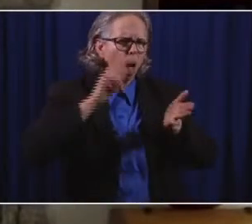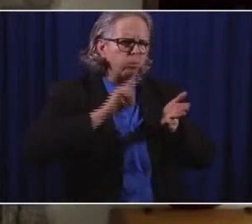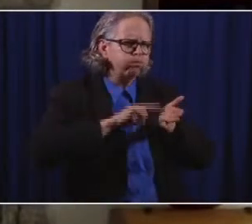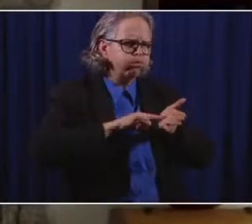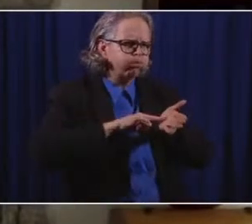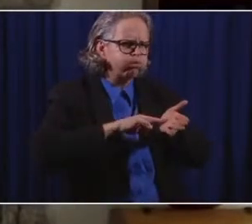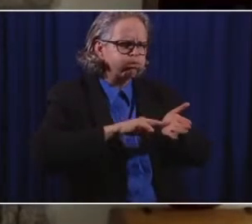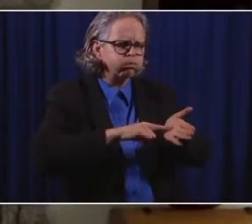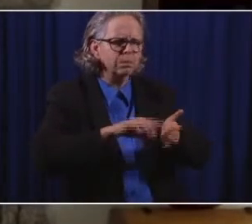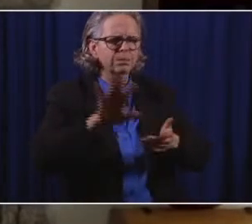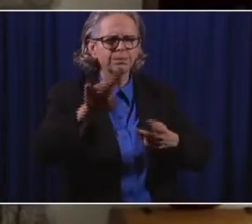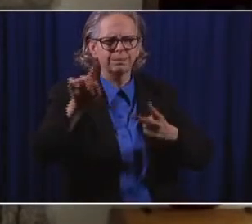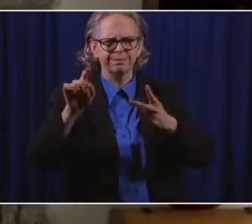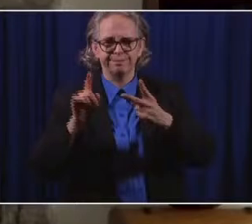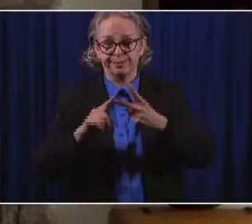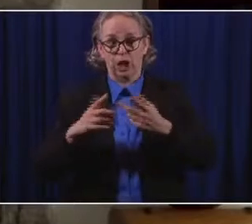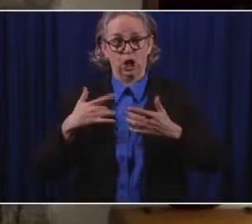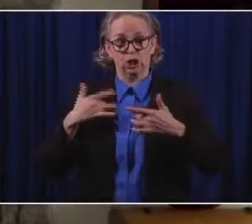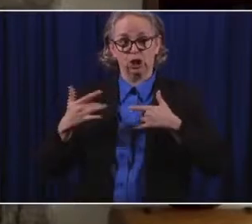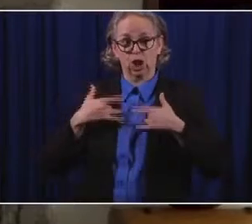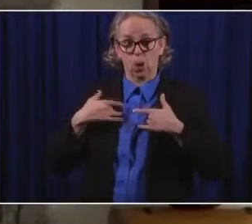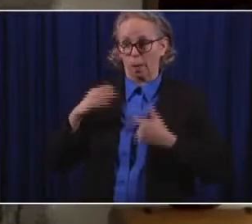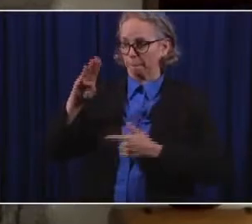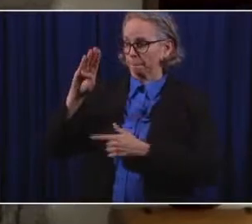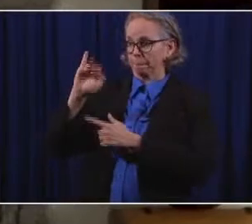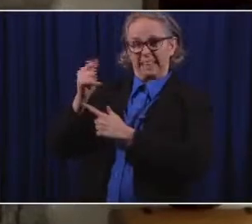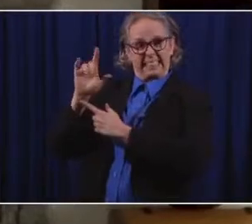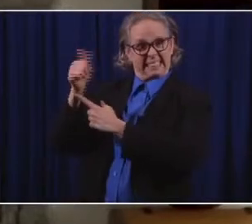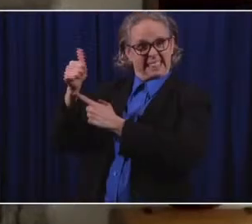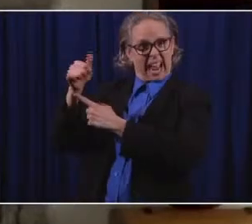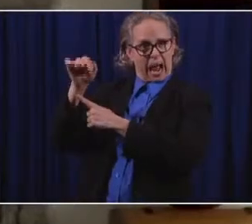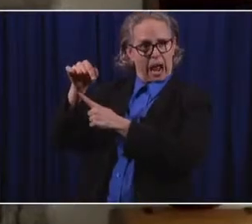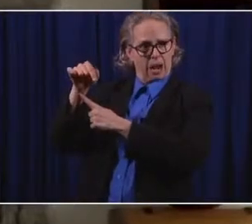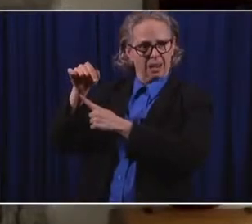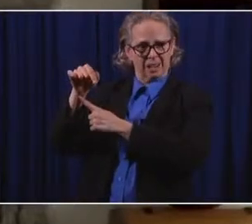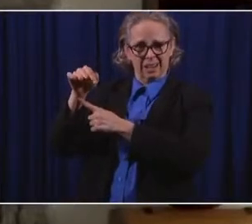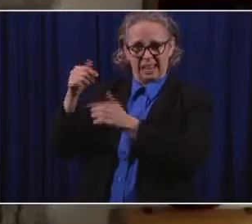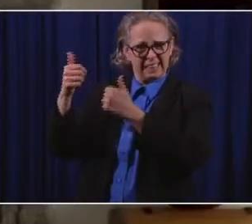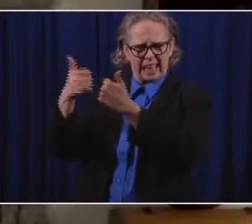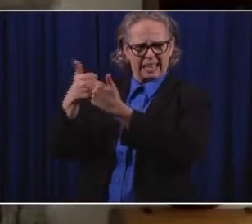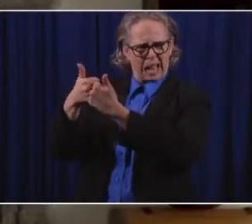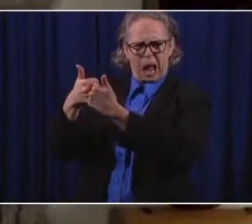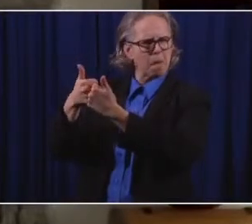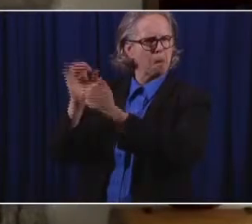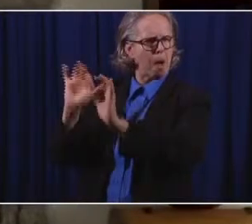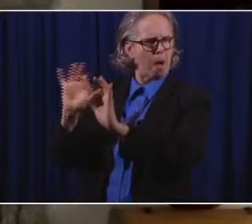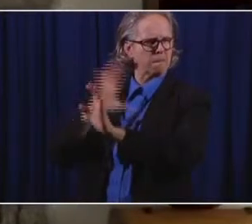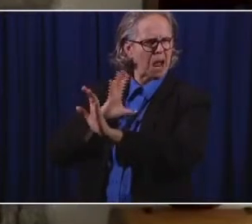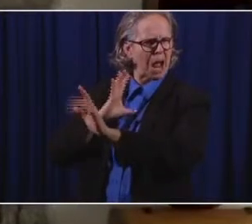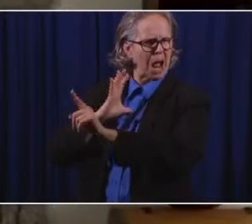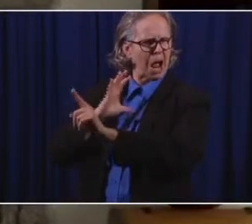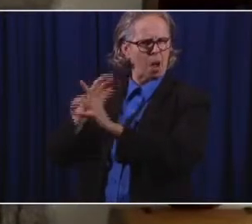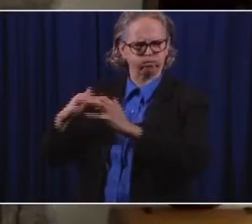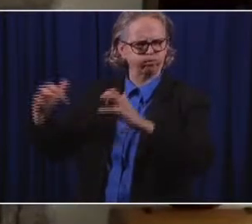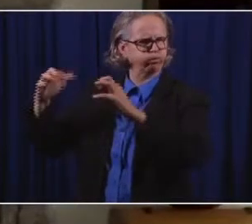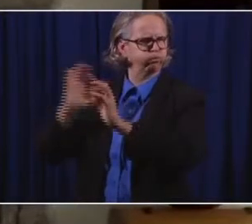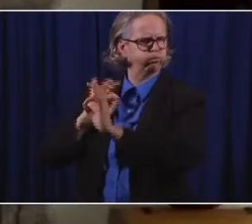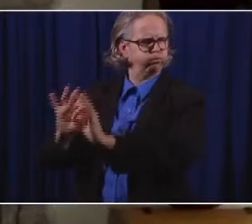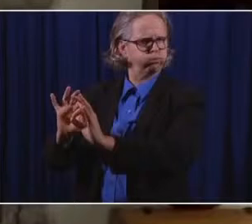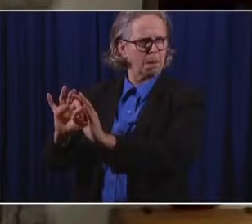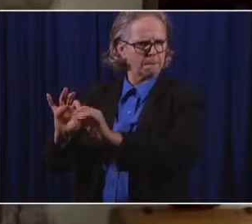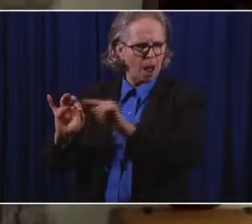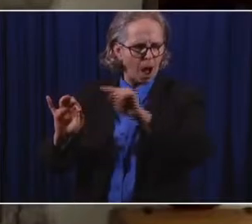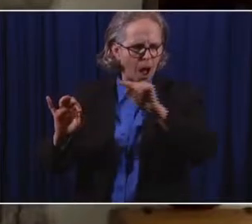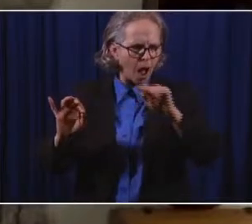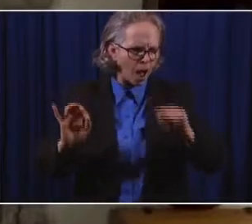on in the field. They're following very strict protocols. It doesn't mean you can't have spread. They certainly could. But I